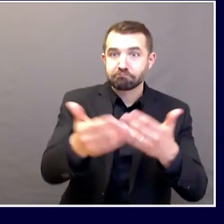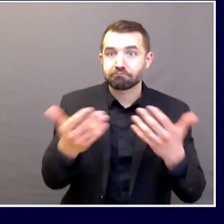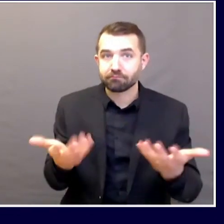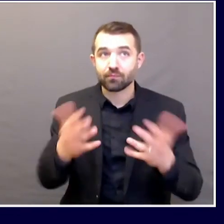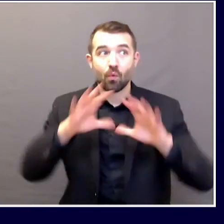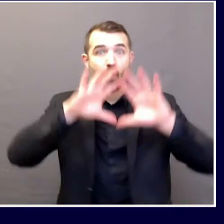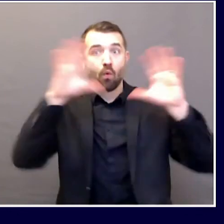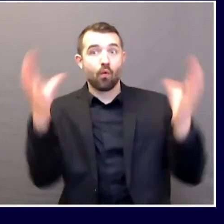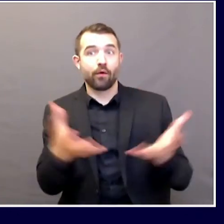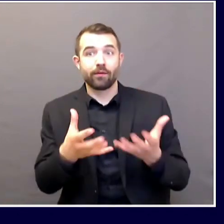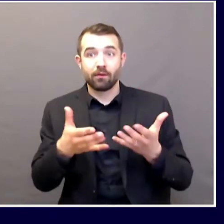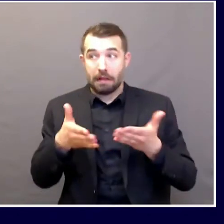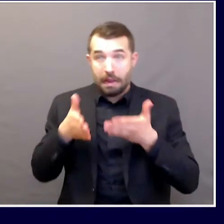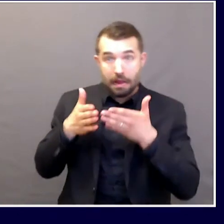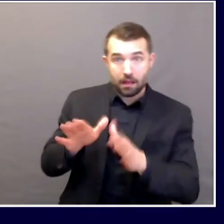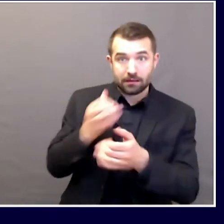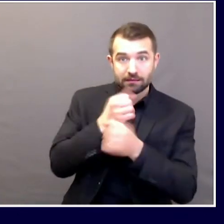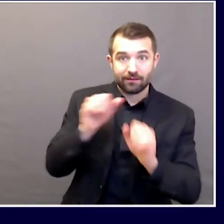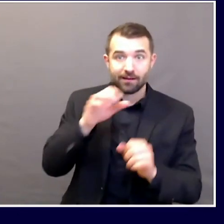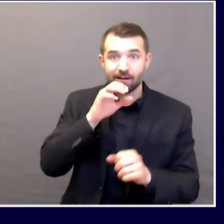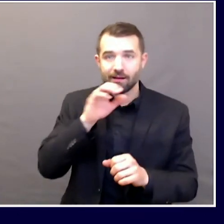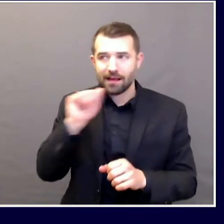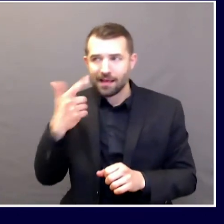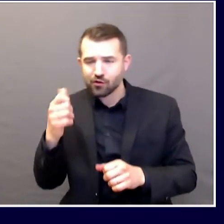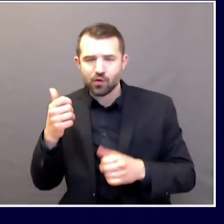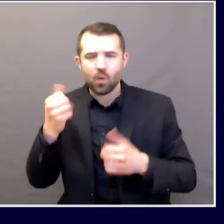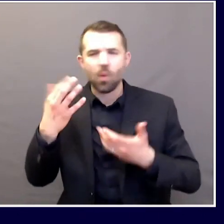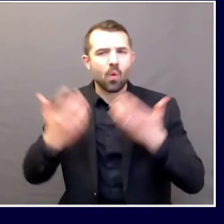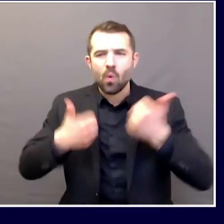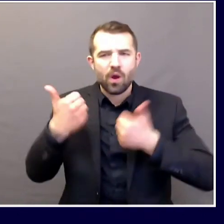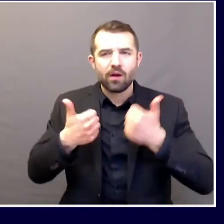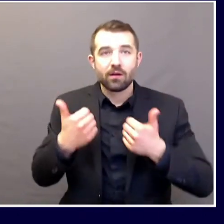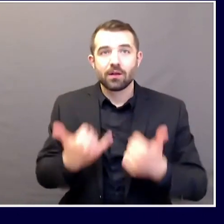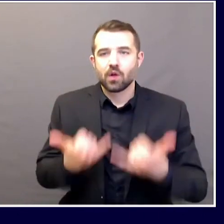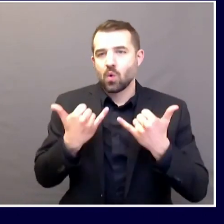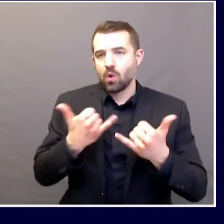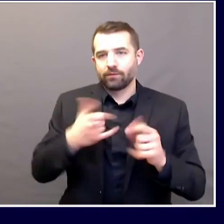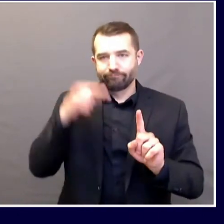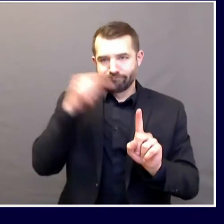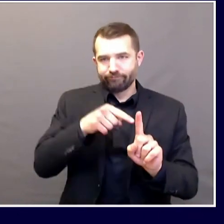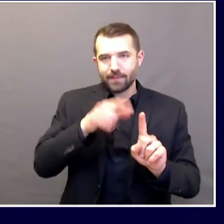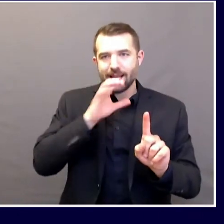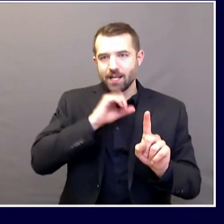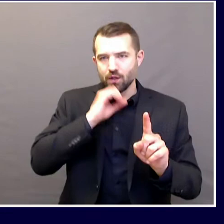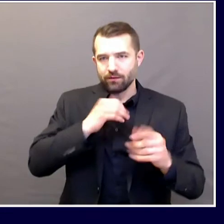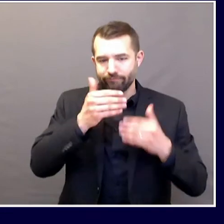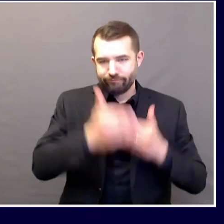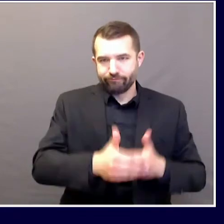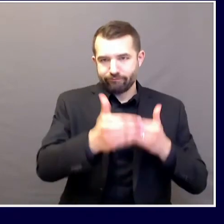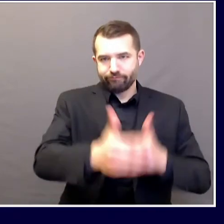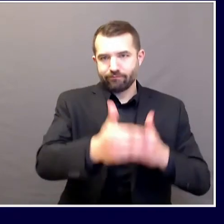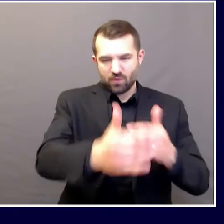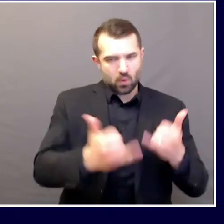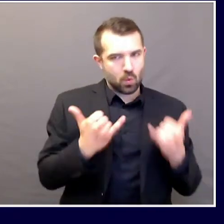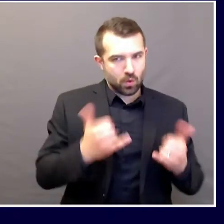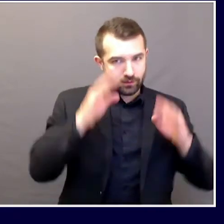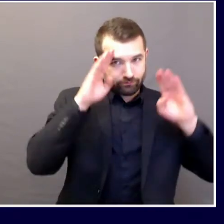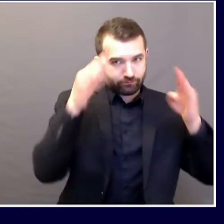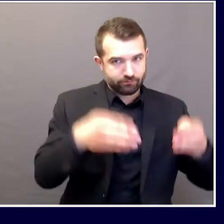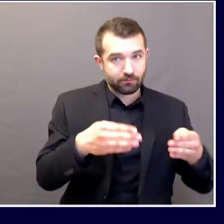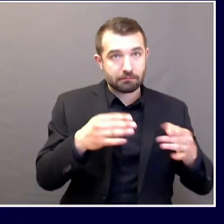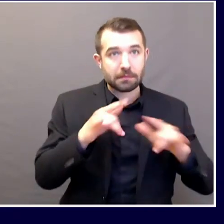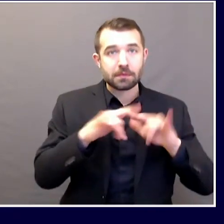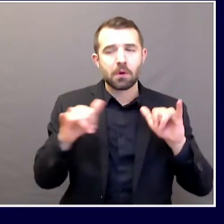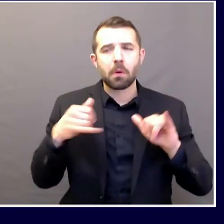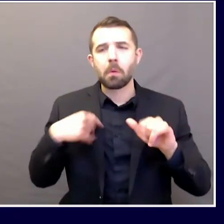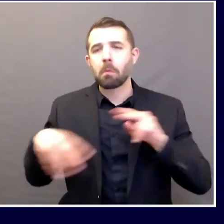moves outside of them. But as you noted a moment ago, we're also evaluating the age tiers to see how we're doing and whether changes need